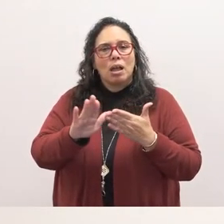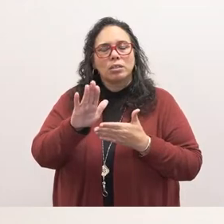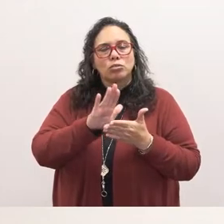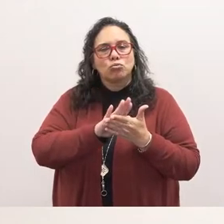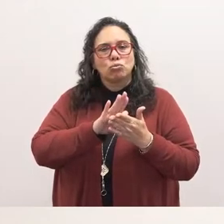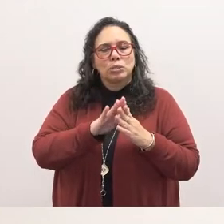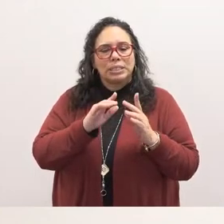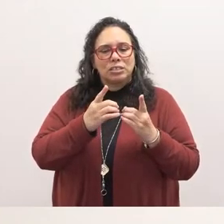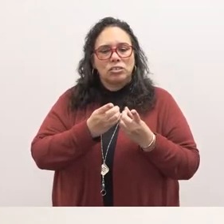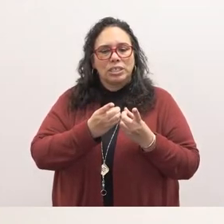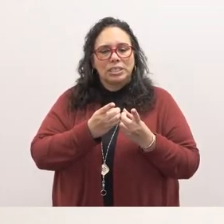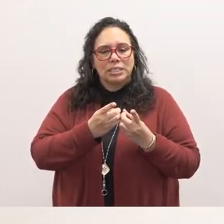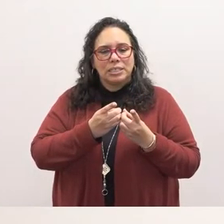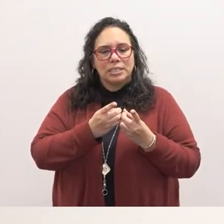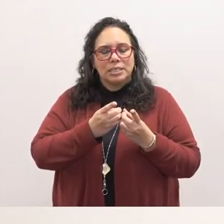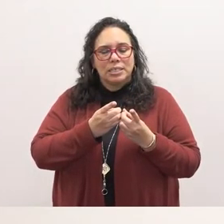districts